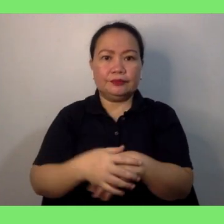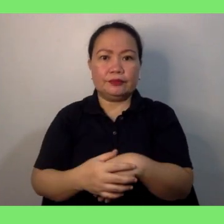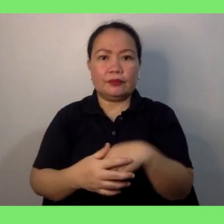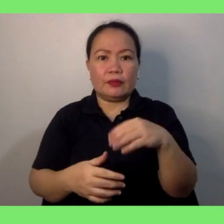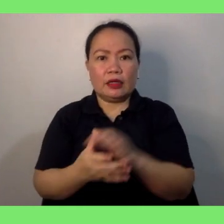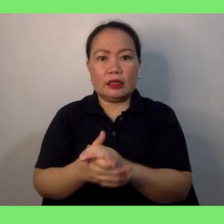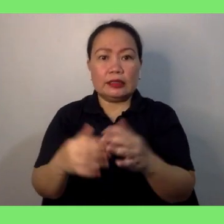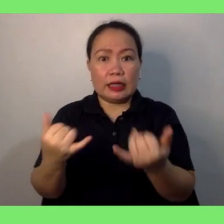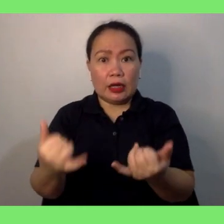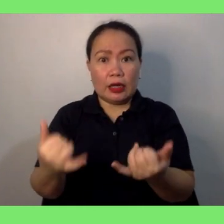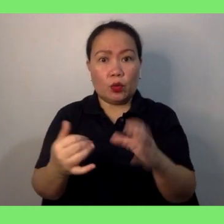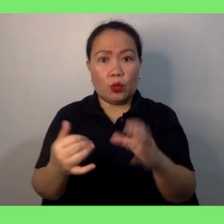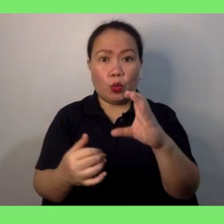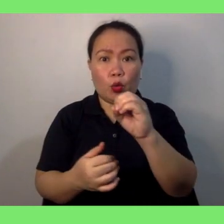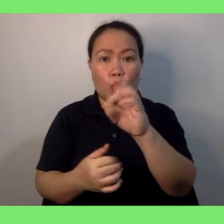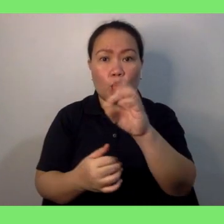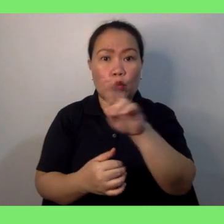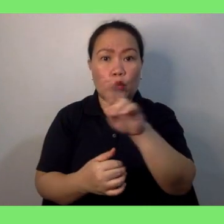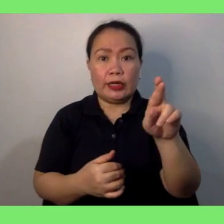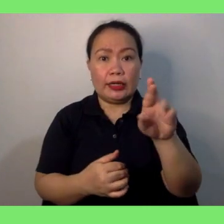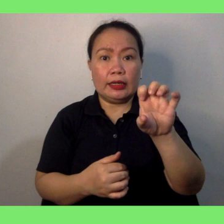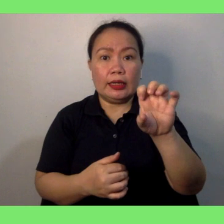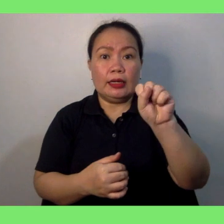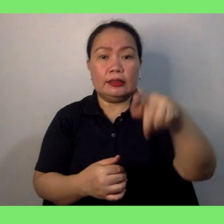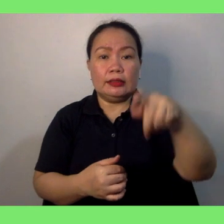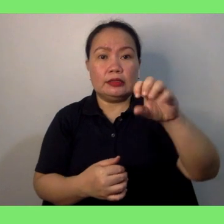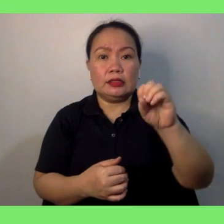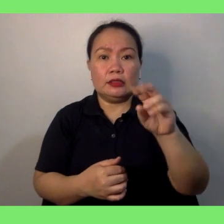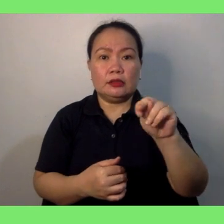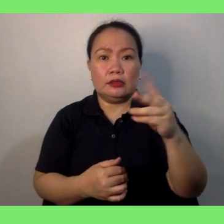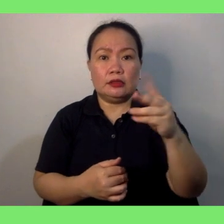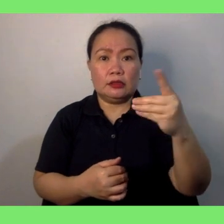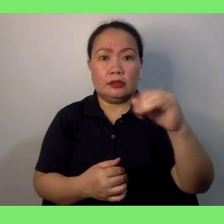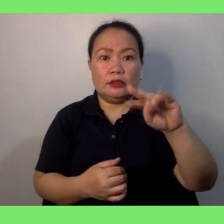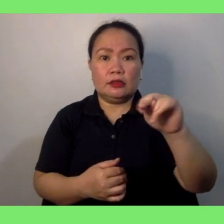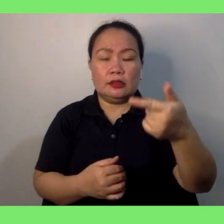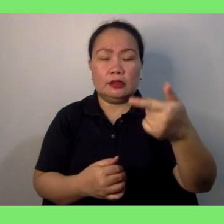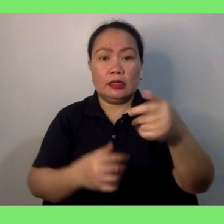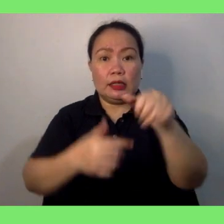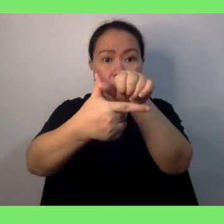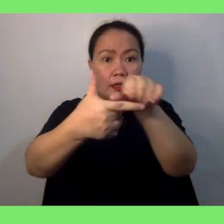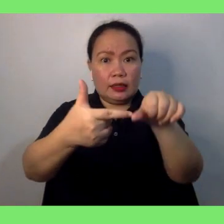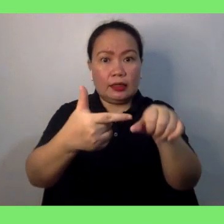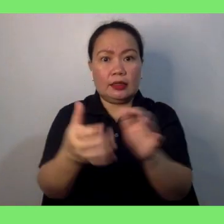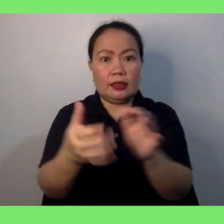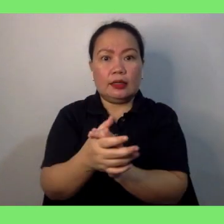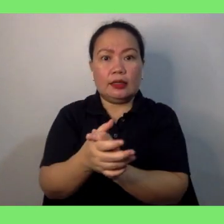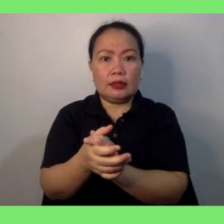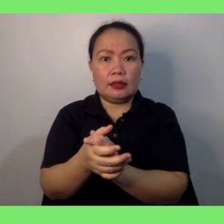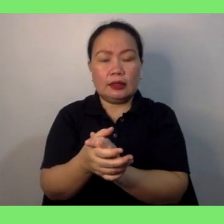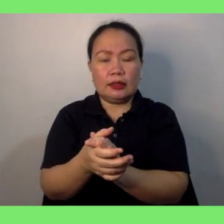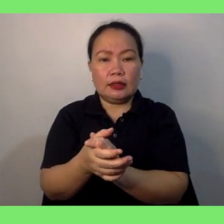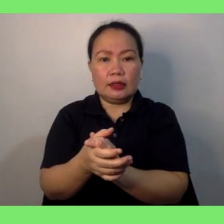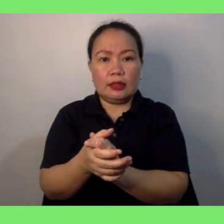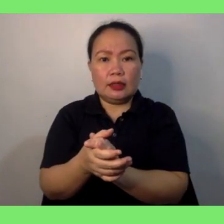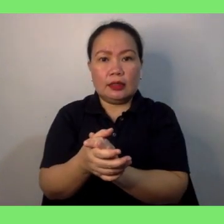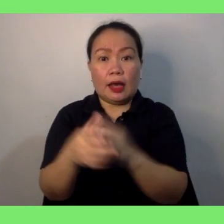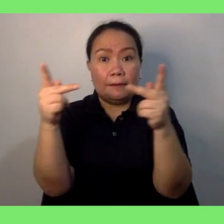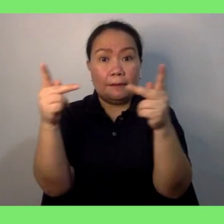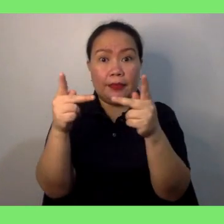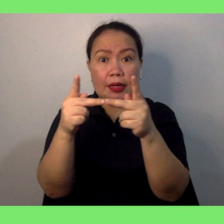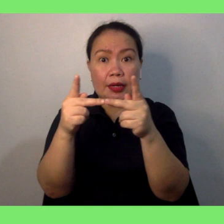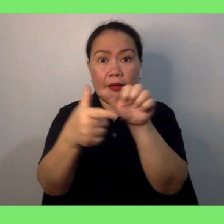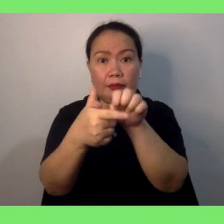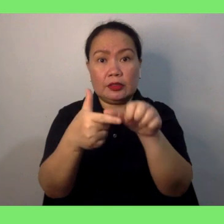see corresponding angles, so these are the pair of angles na kung saan yung isa